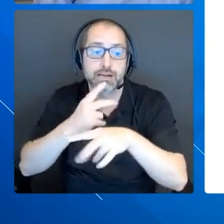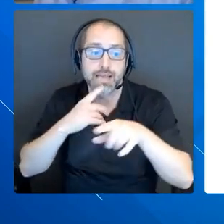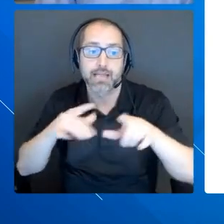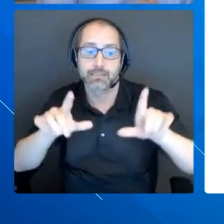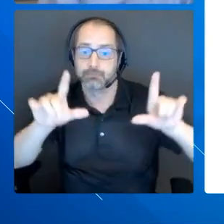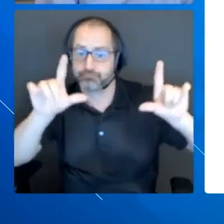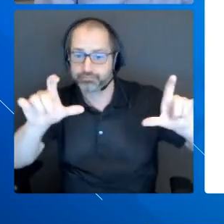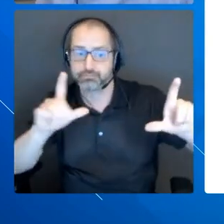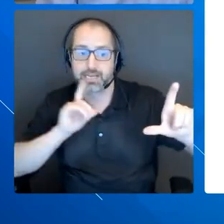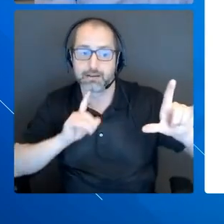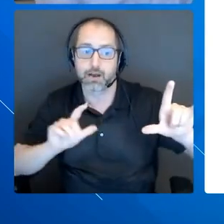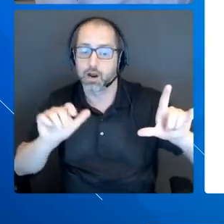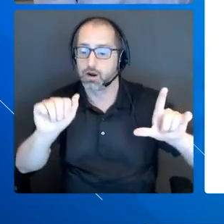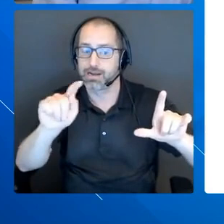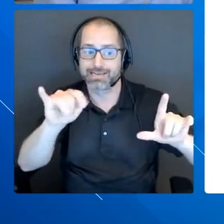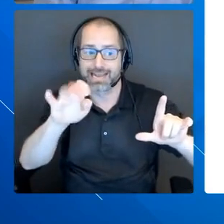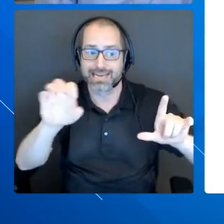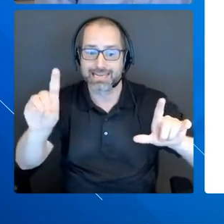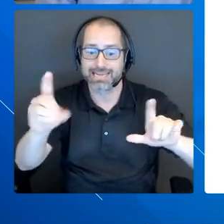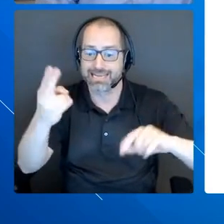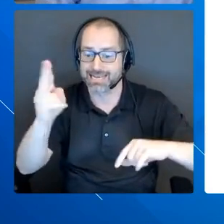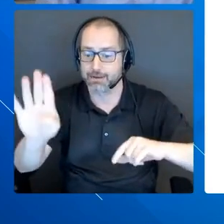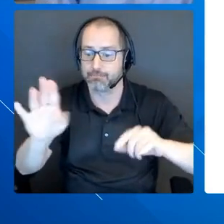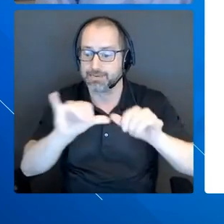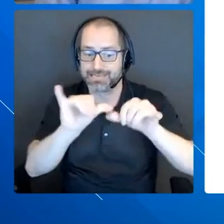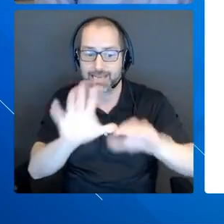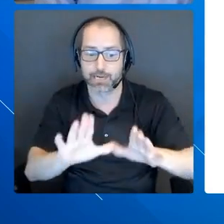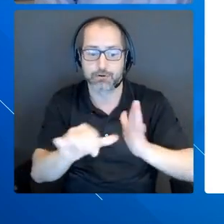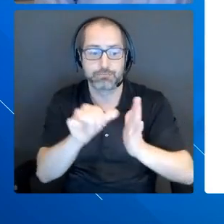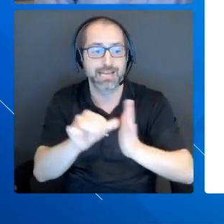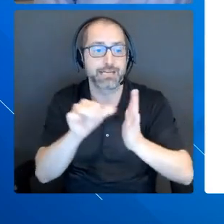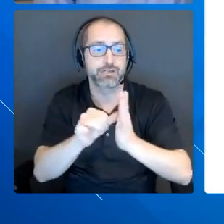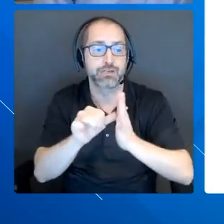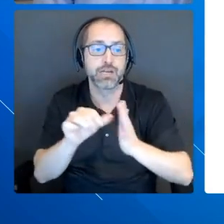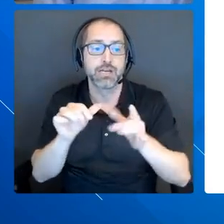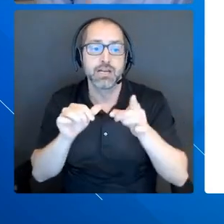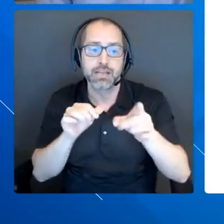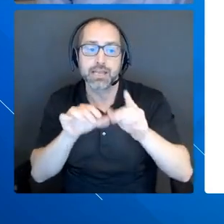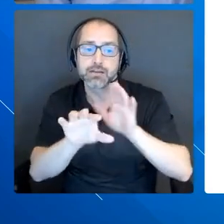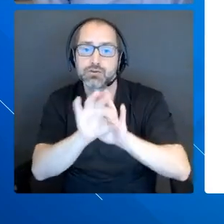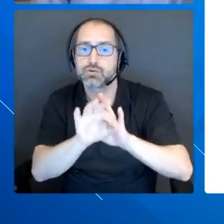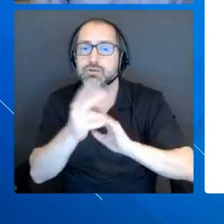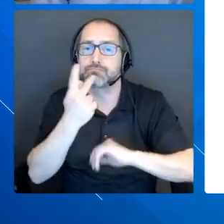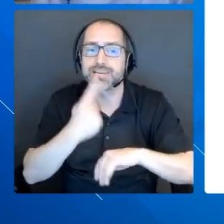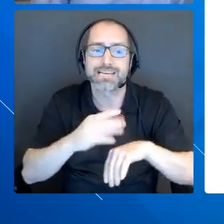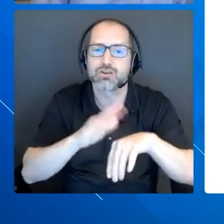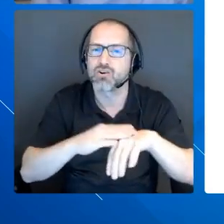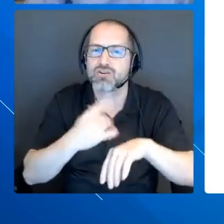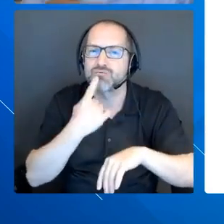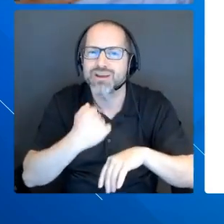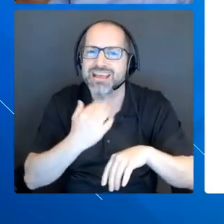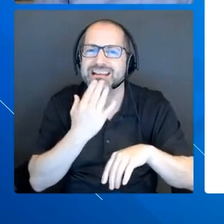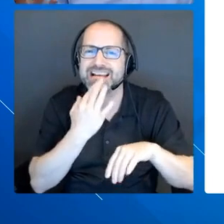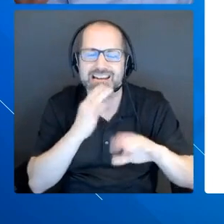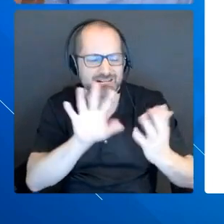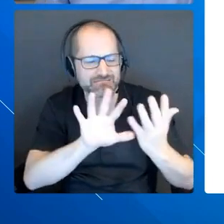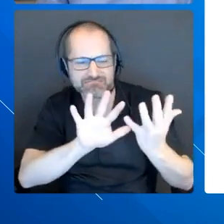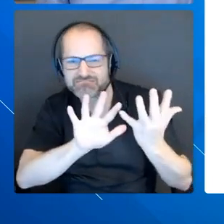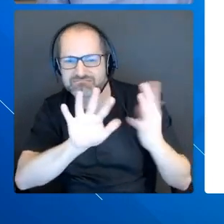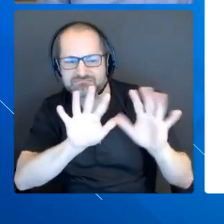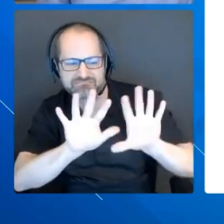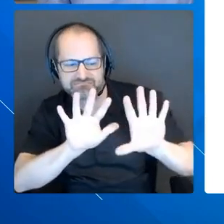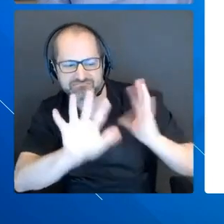designer page. The planner on this site chose what is that, like a pink on red, a terrible color contrast. We actually have a